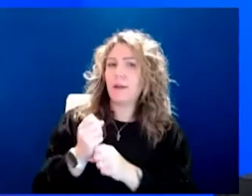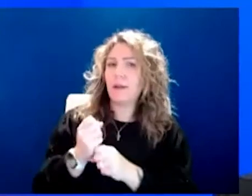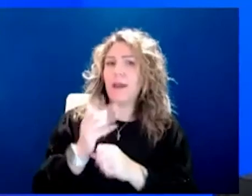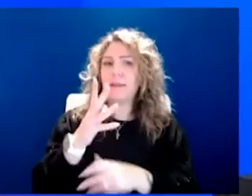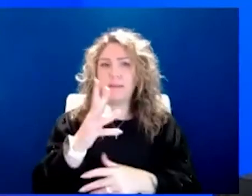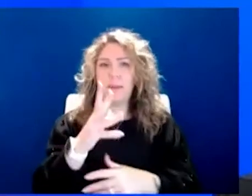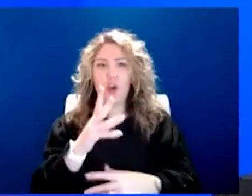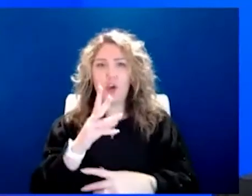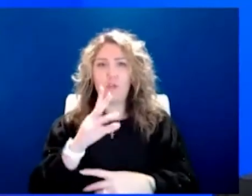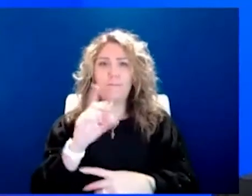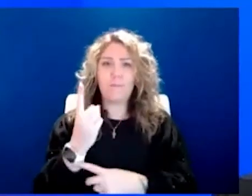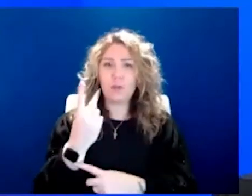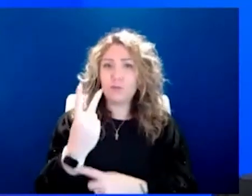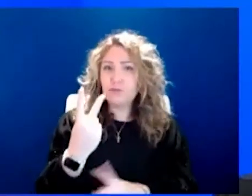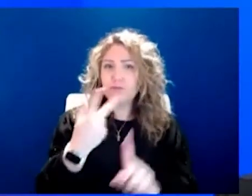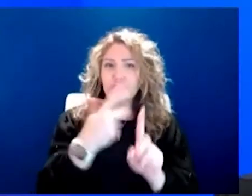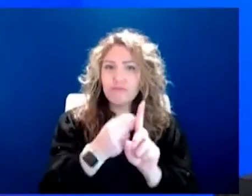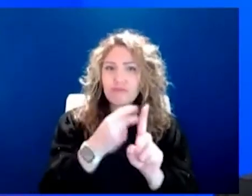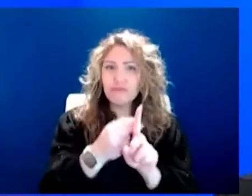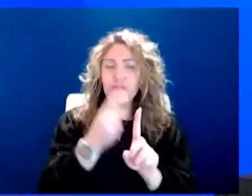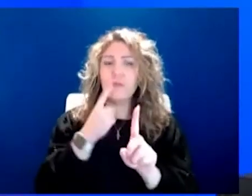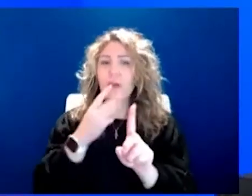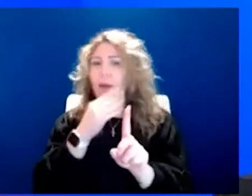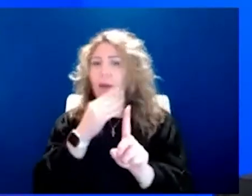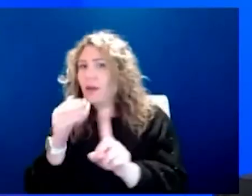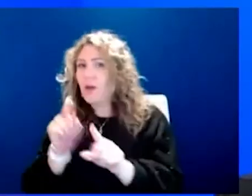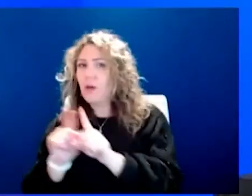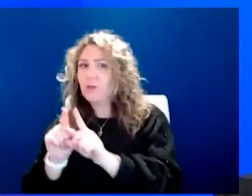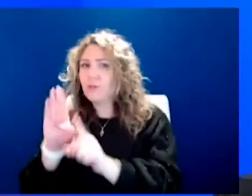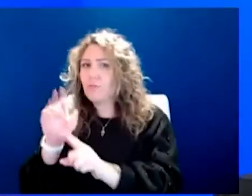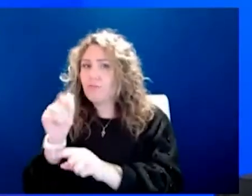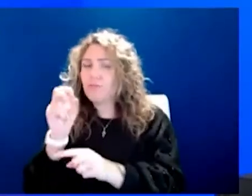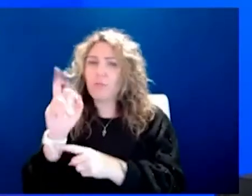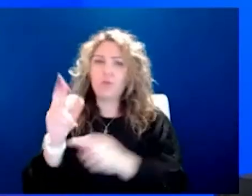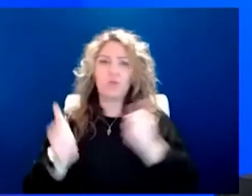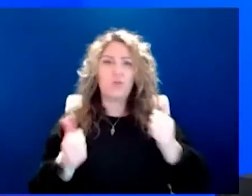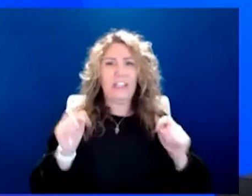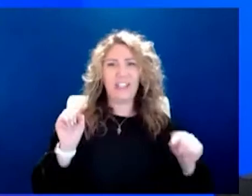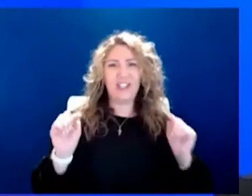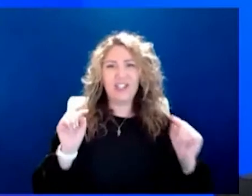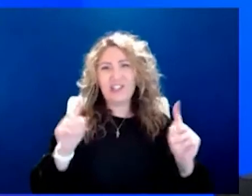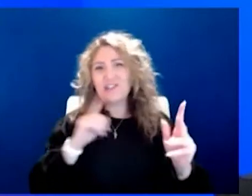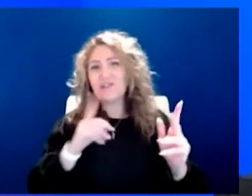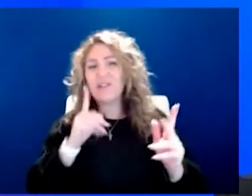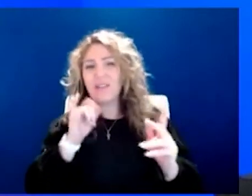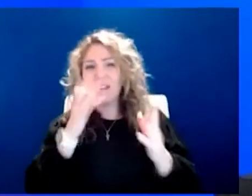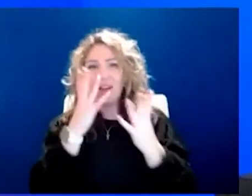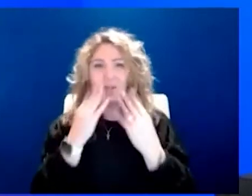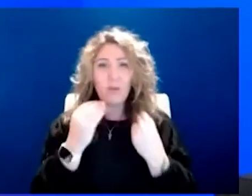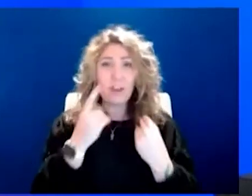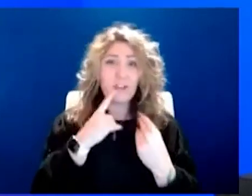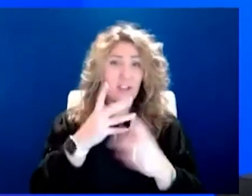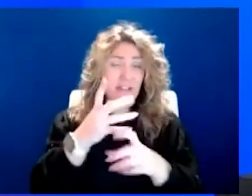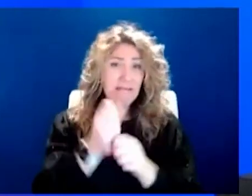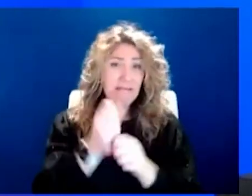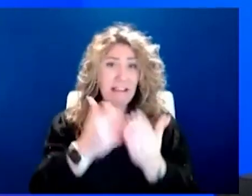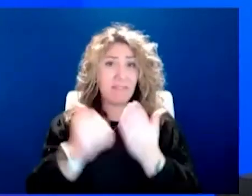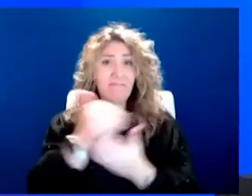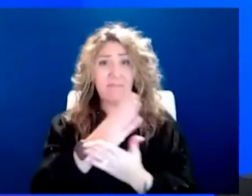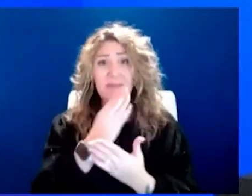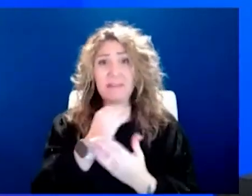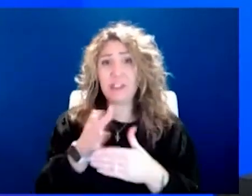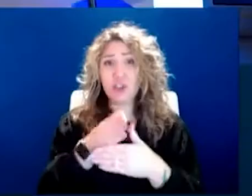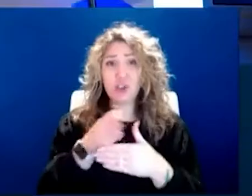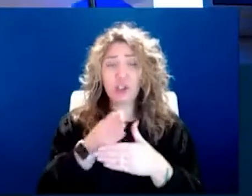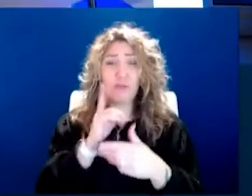how many have received their primary series and have also been boosted? That information I could probably get pulled together and perhaps share it at a future show. Because that